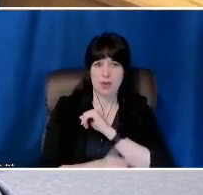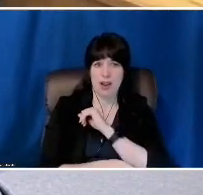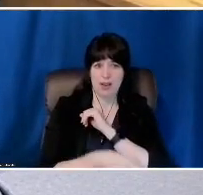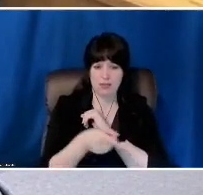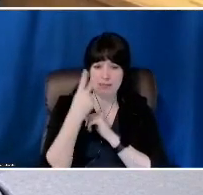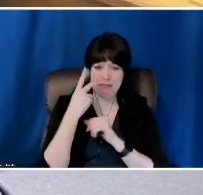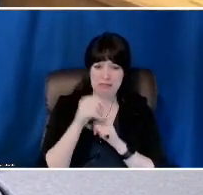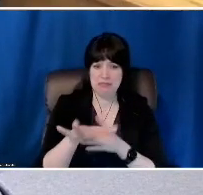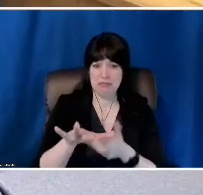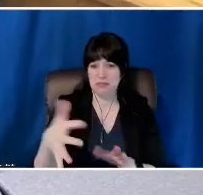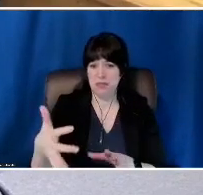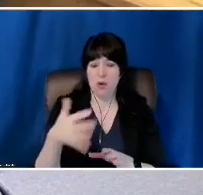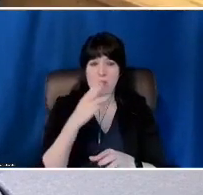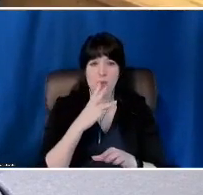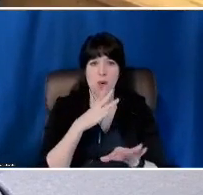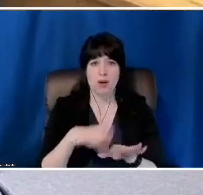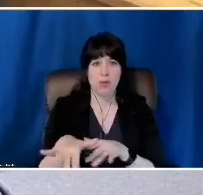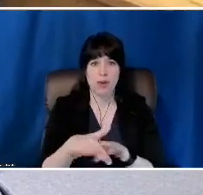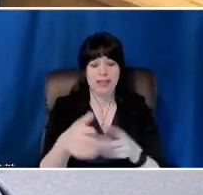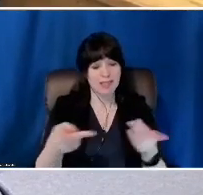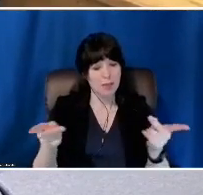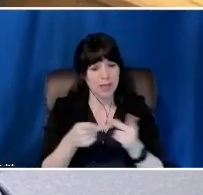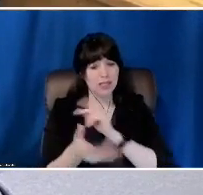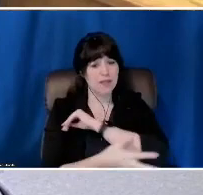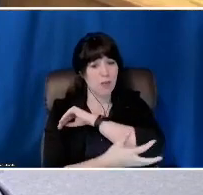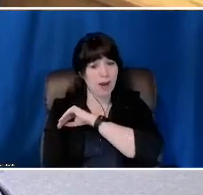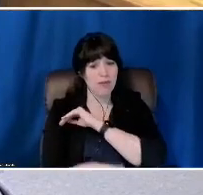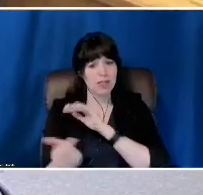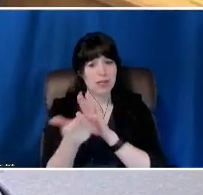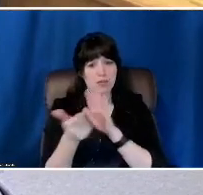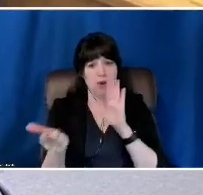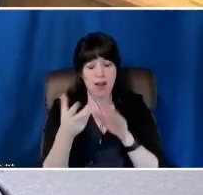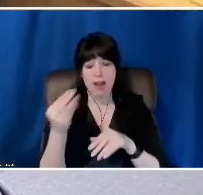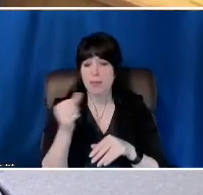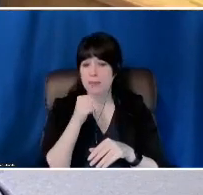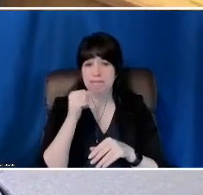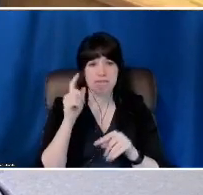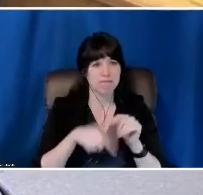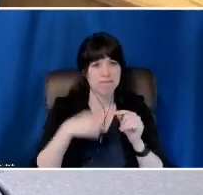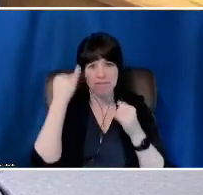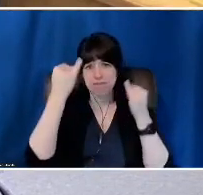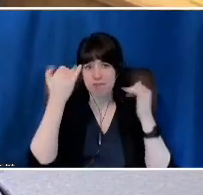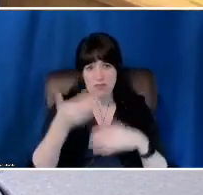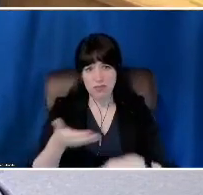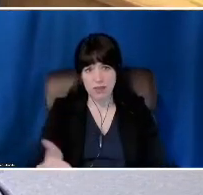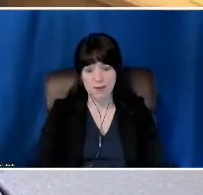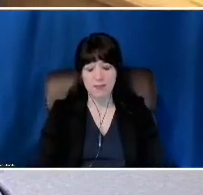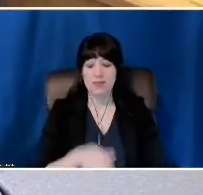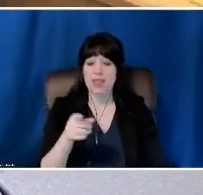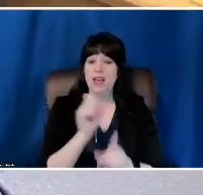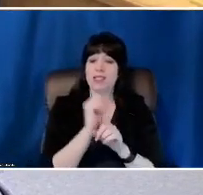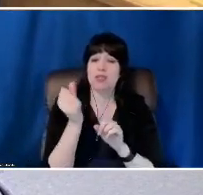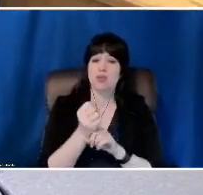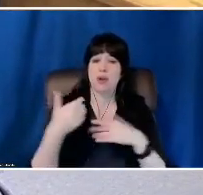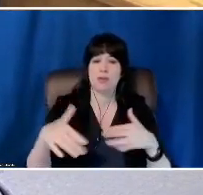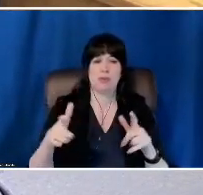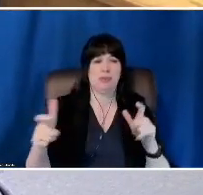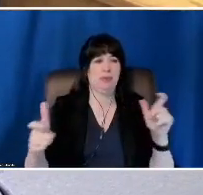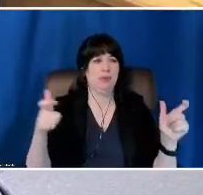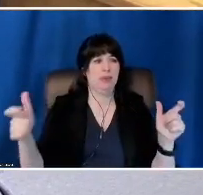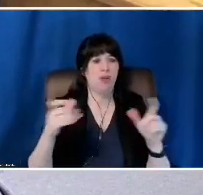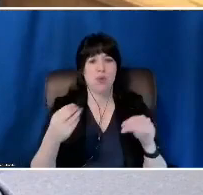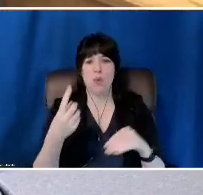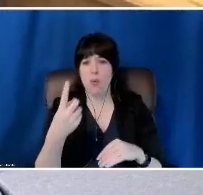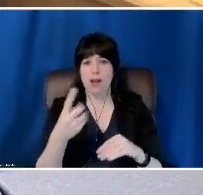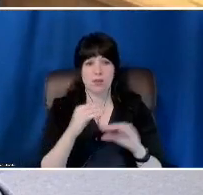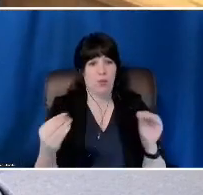It is a place of poverty, crime, and unthinkable things. The situation is massive.